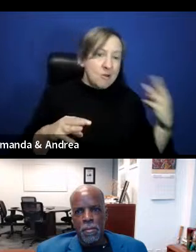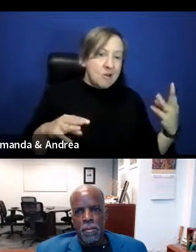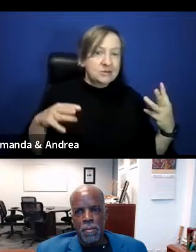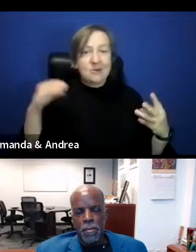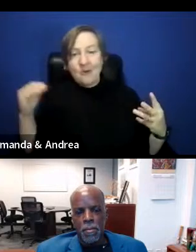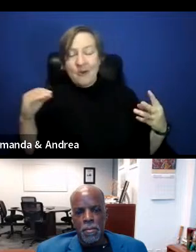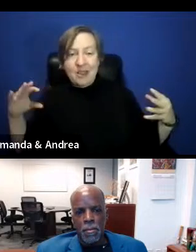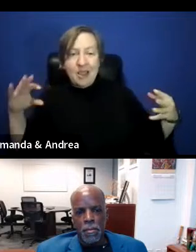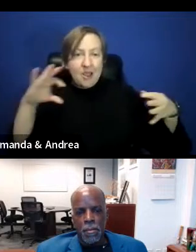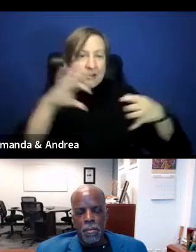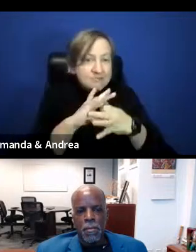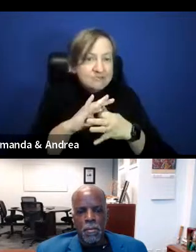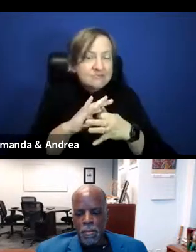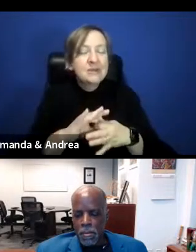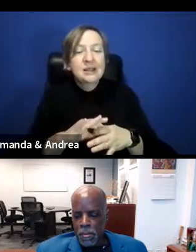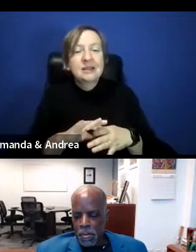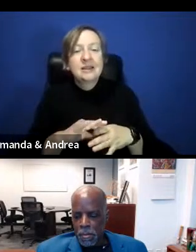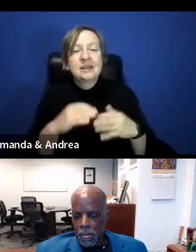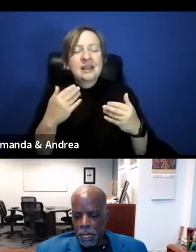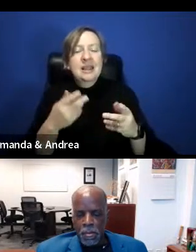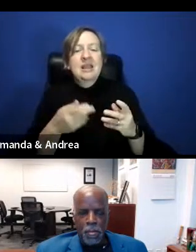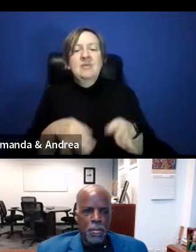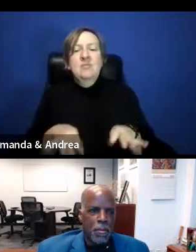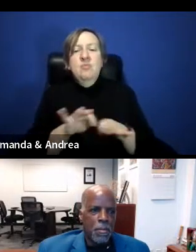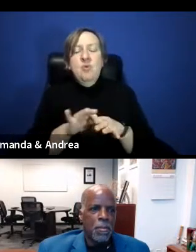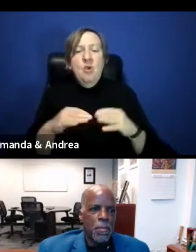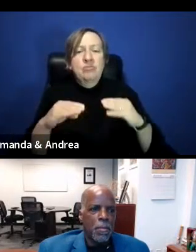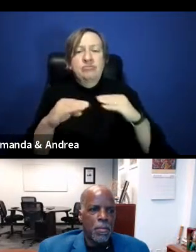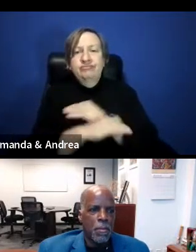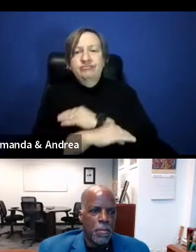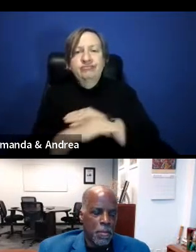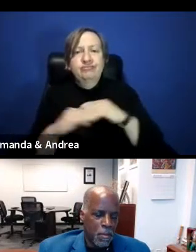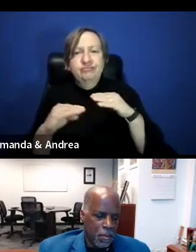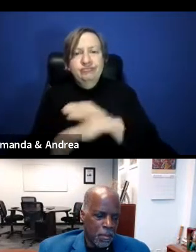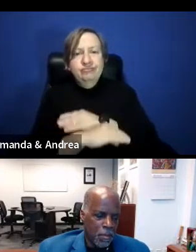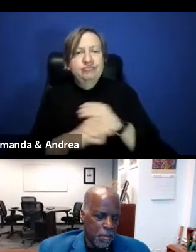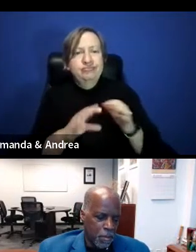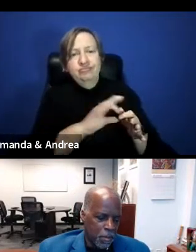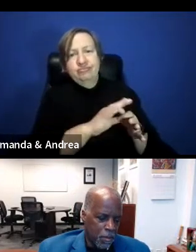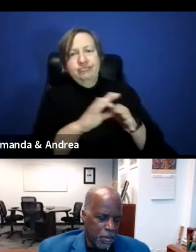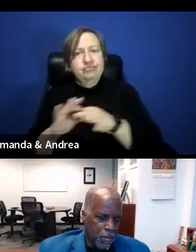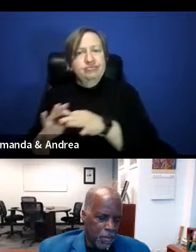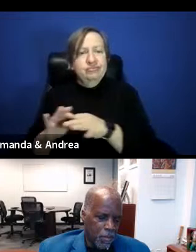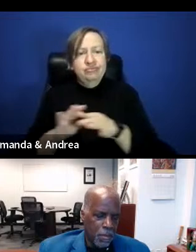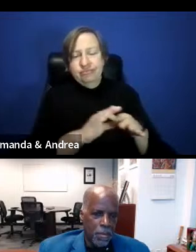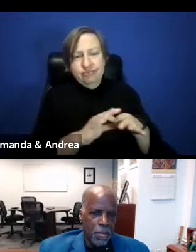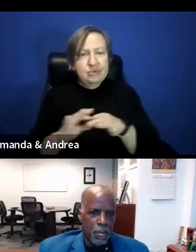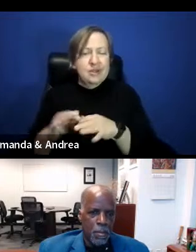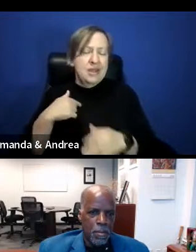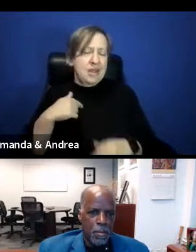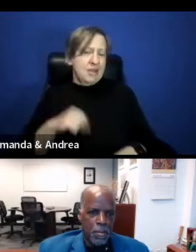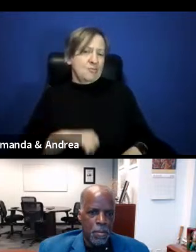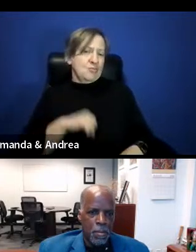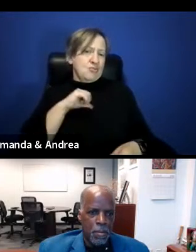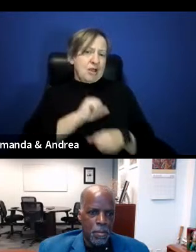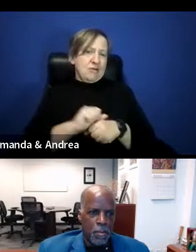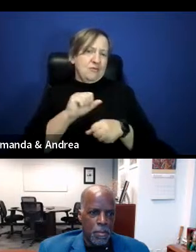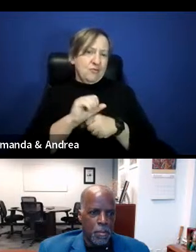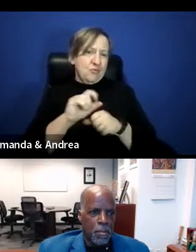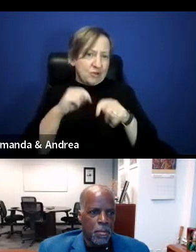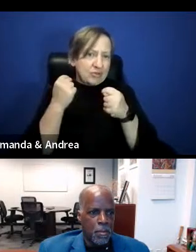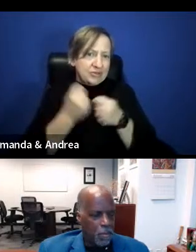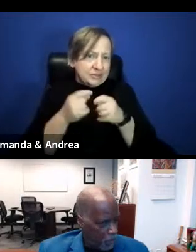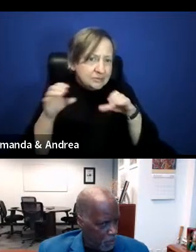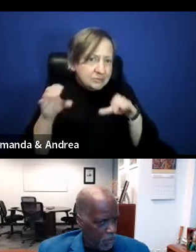such a critical artery that we have. It's such a critical connection. And, I'm just really proud of the work that the team is doing to really